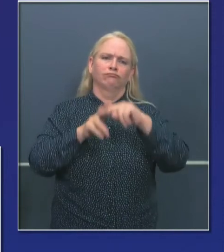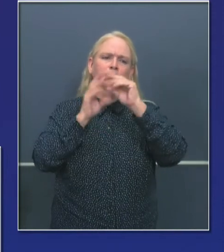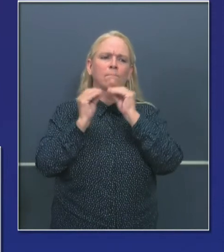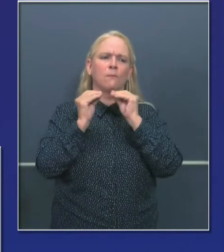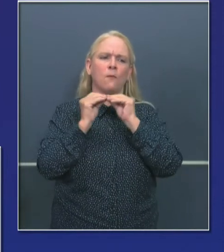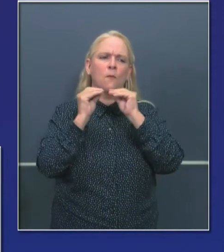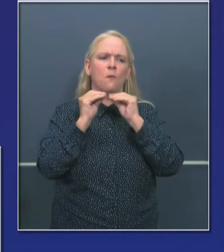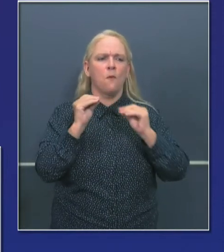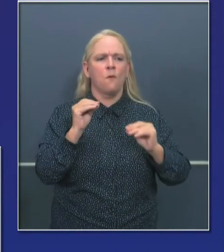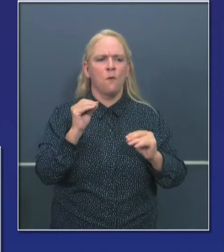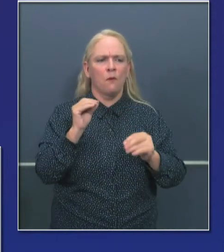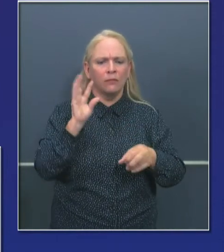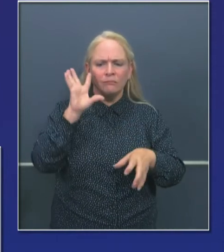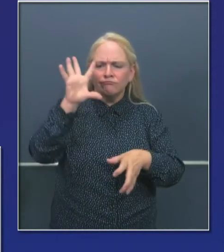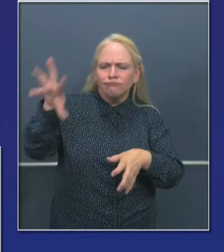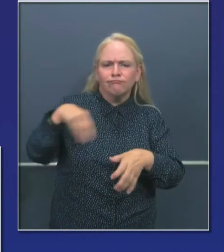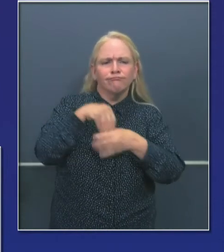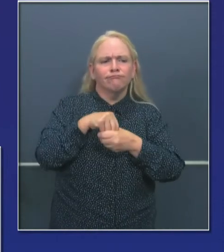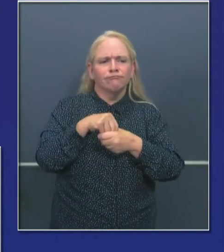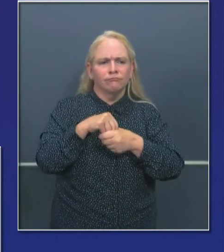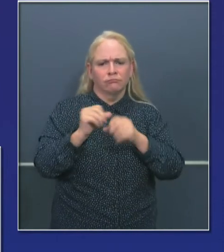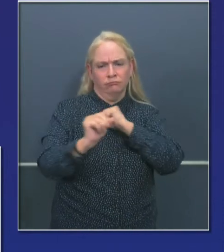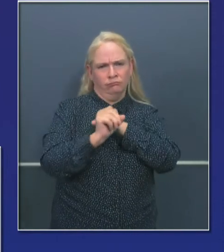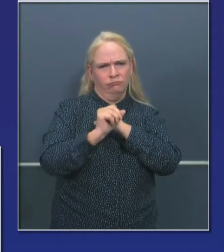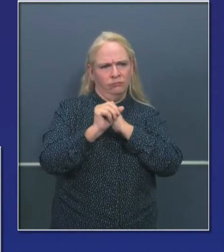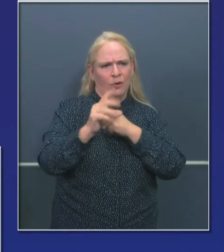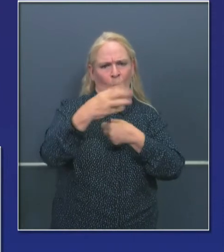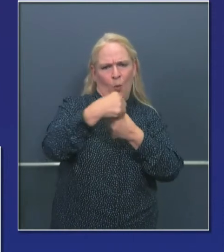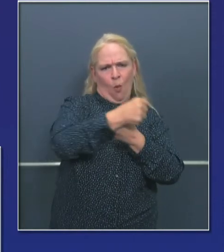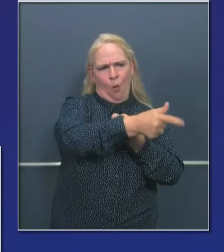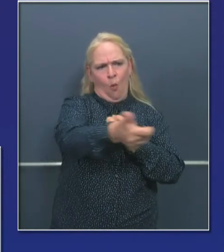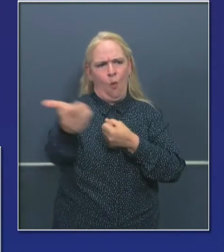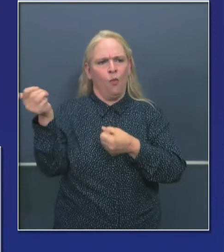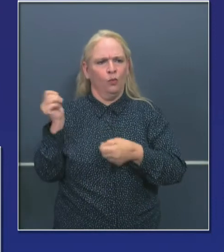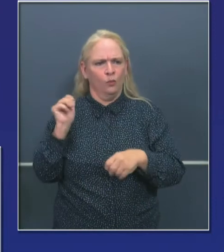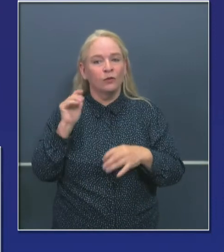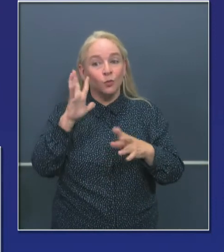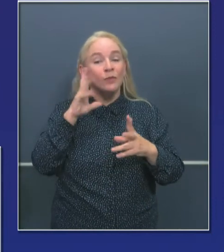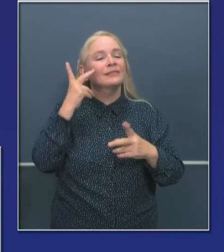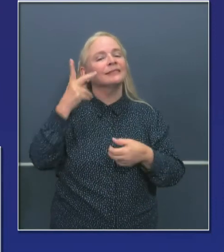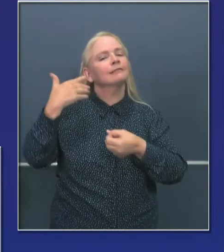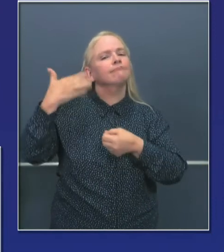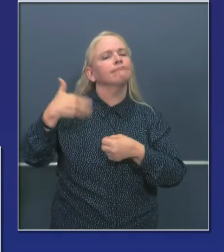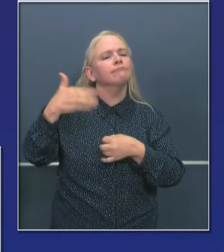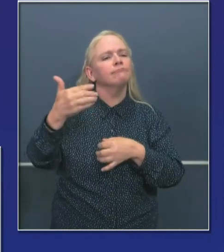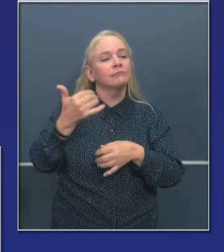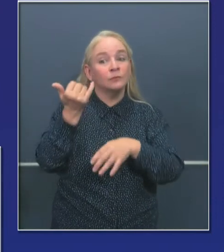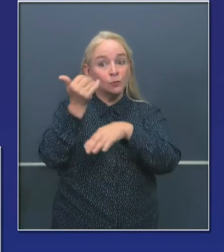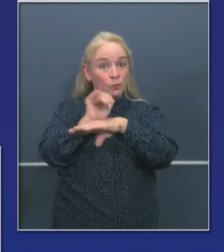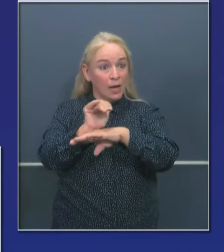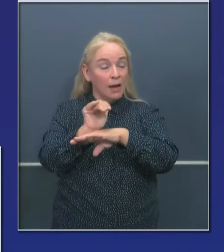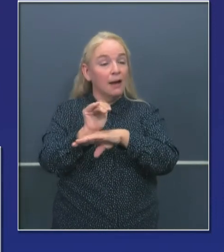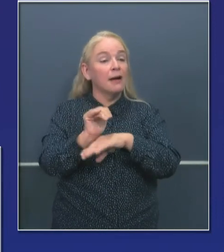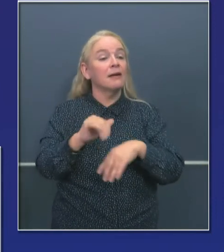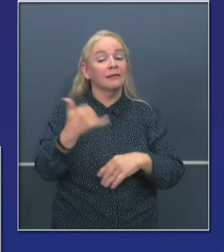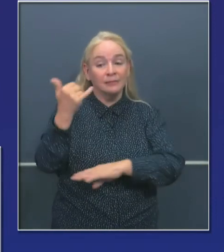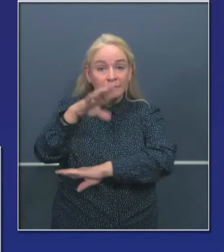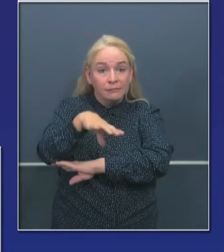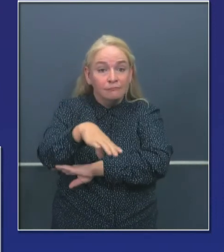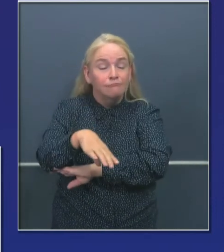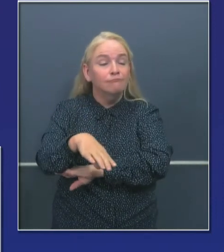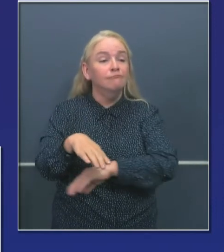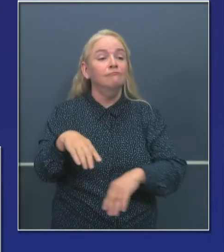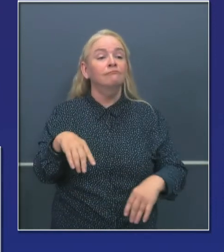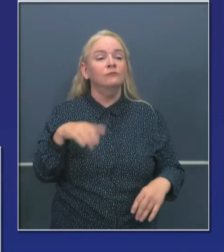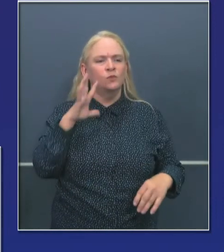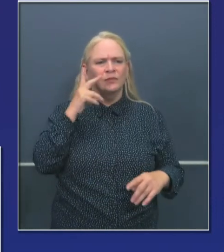more comprehensive. But as I said, you'll be seeing the fruits of this effort tonight, this afternoon. These billboards